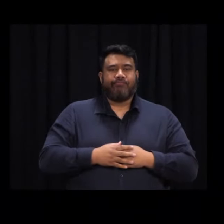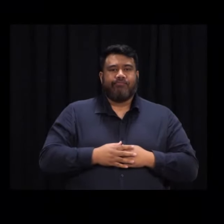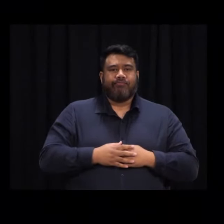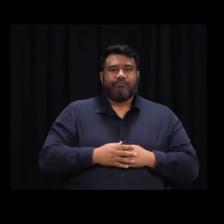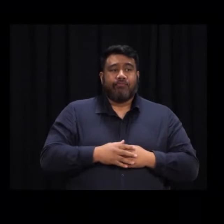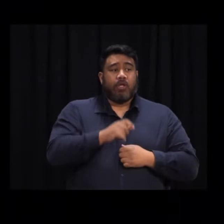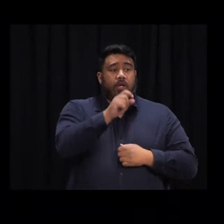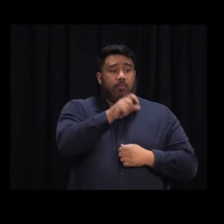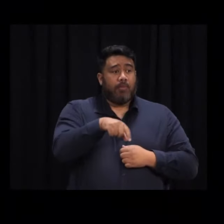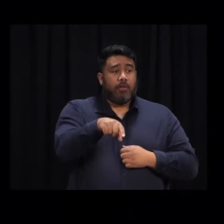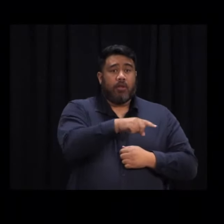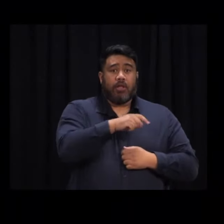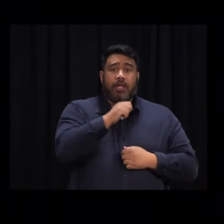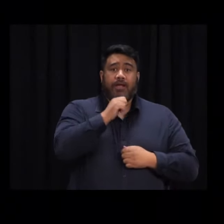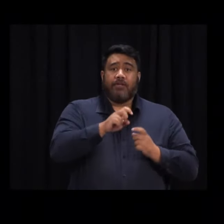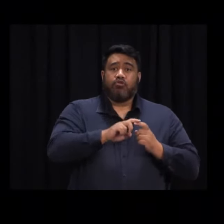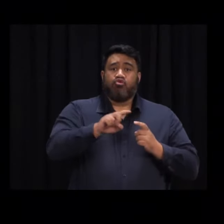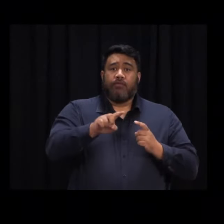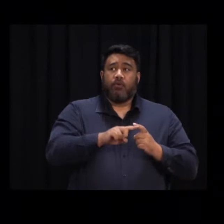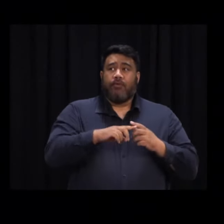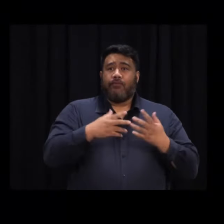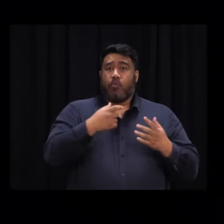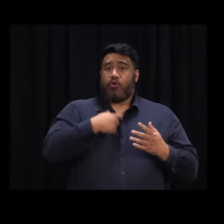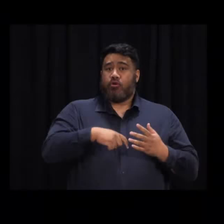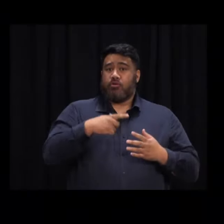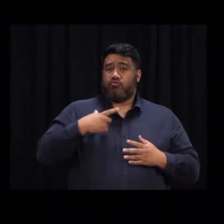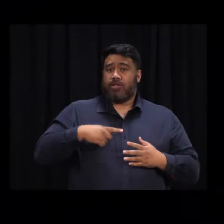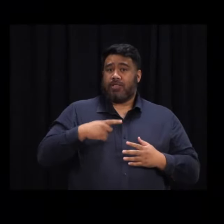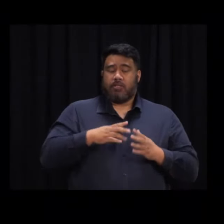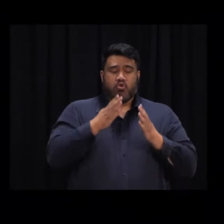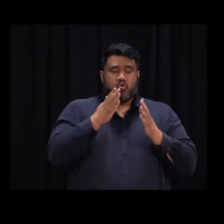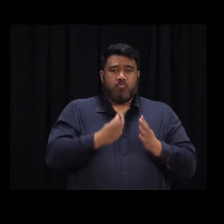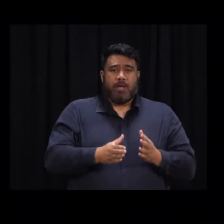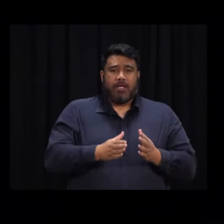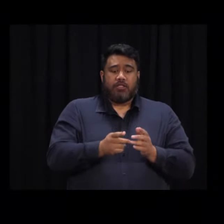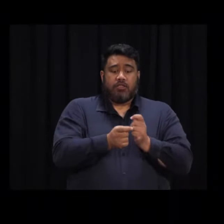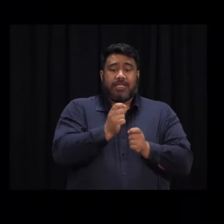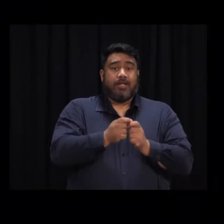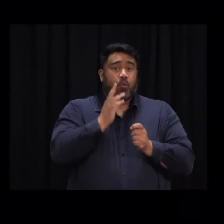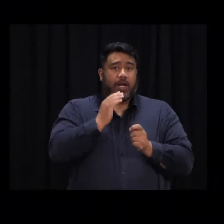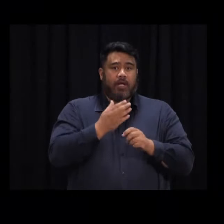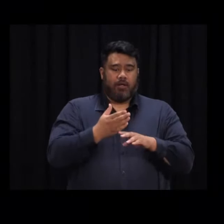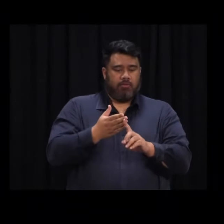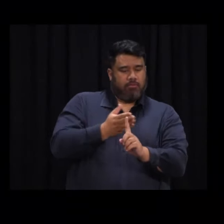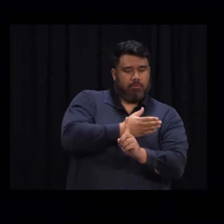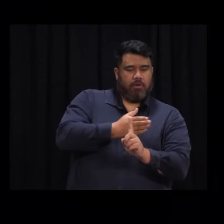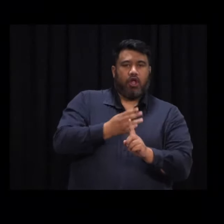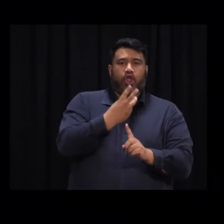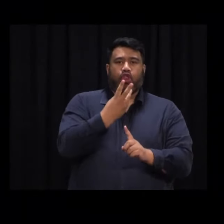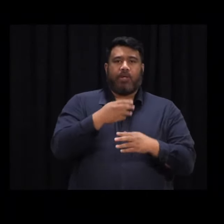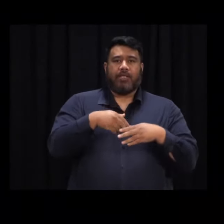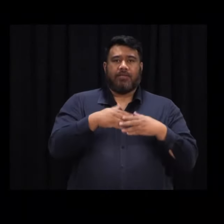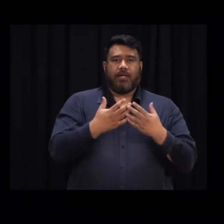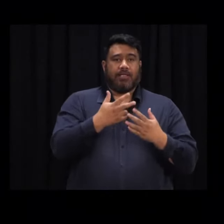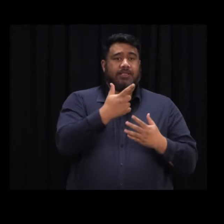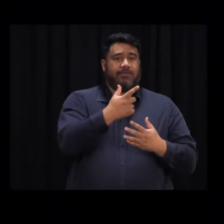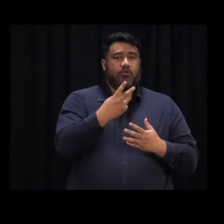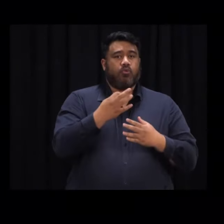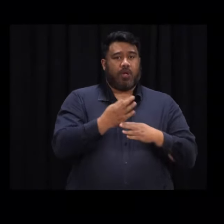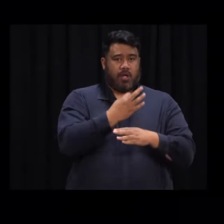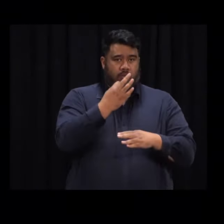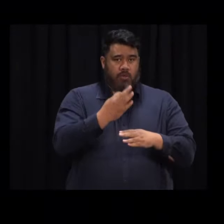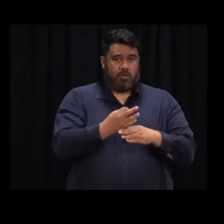You must now carry evidence of a negative test result within 72 hours before you travel. There is an exemption process for emergencies through the